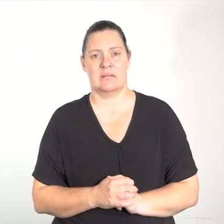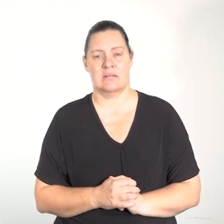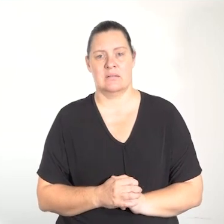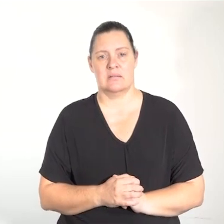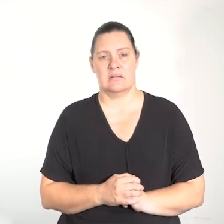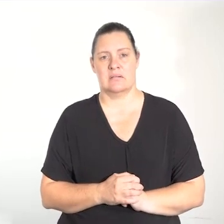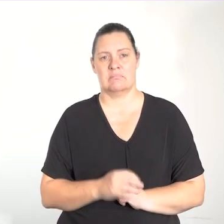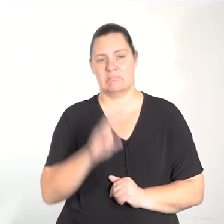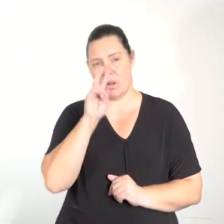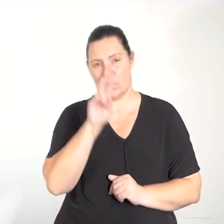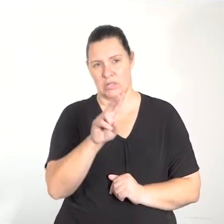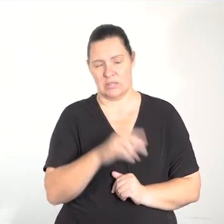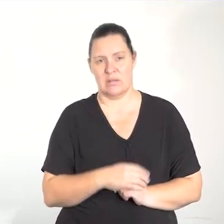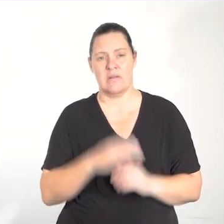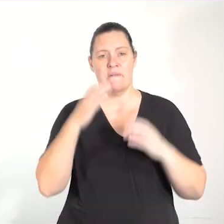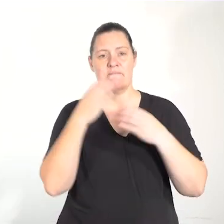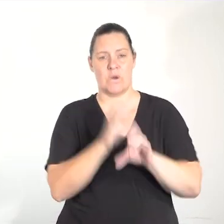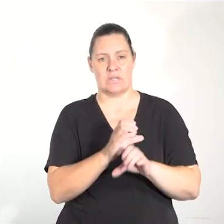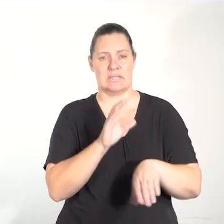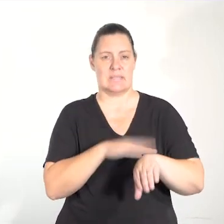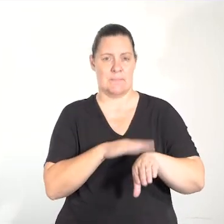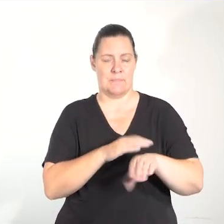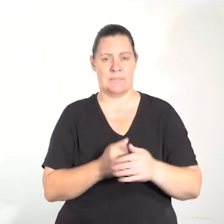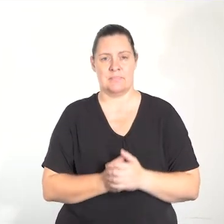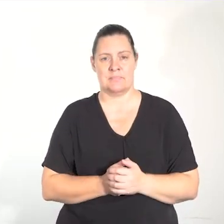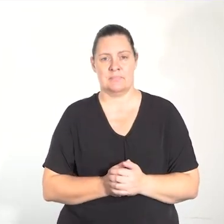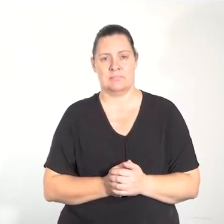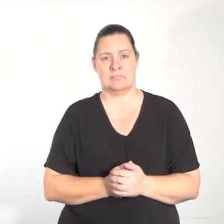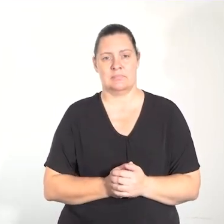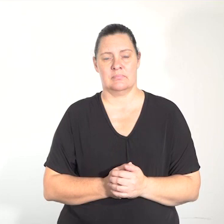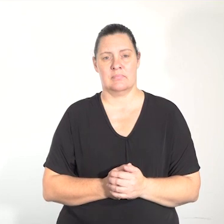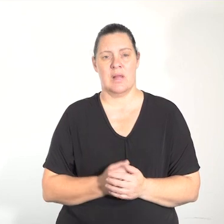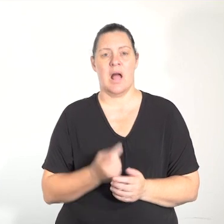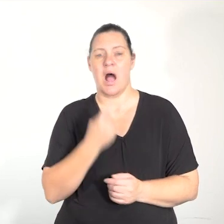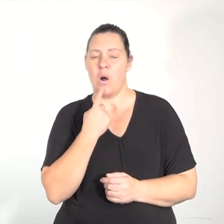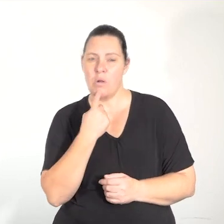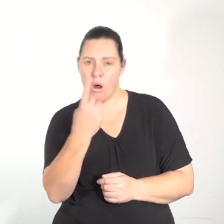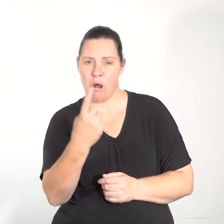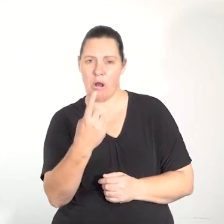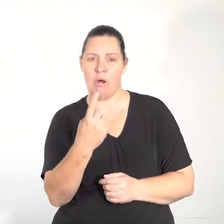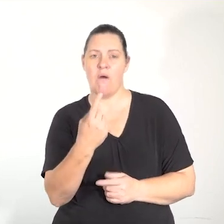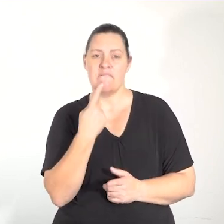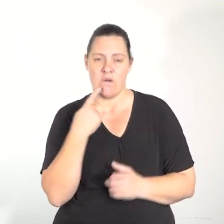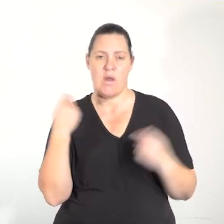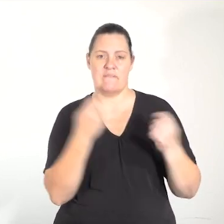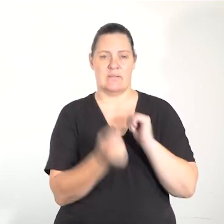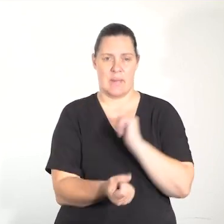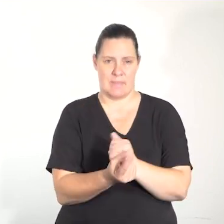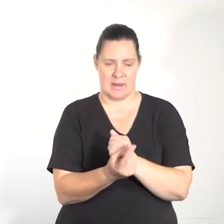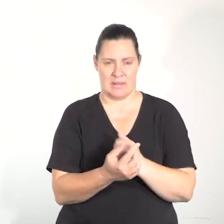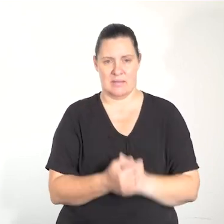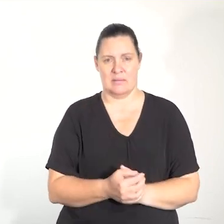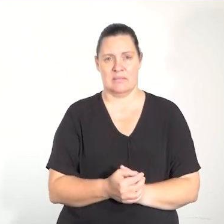Time. Let's look at an example focusing on time. Time. How long it takes for an event to